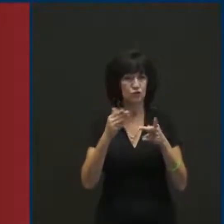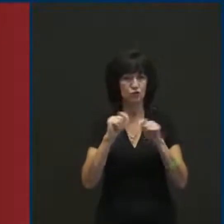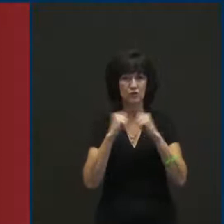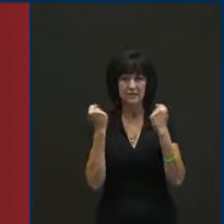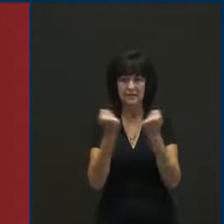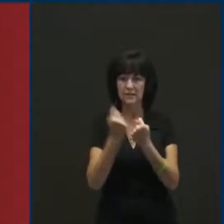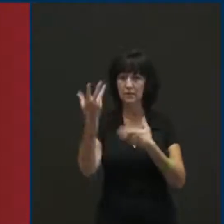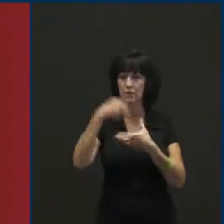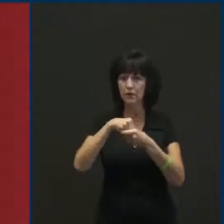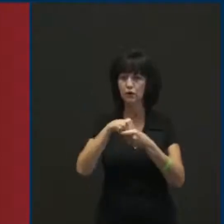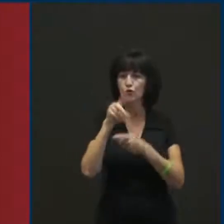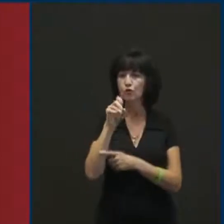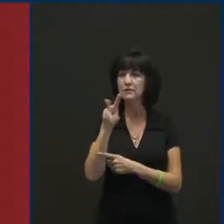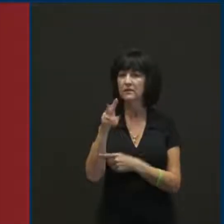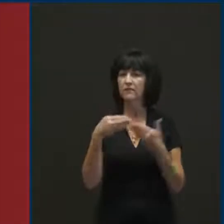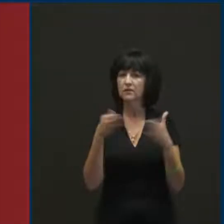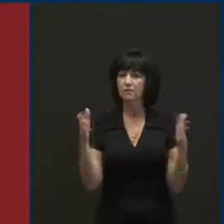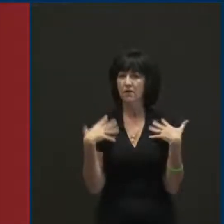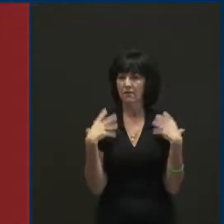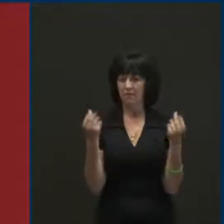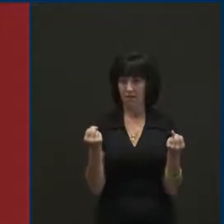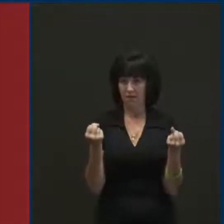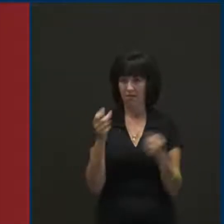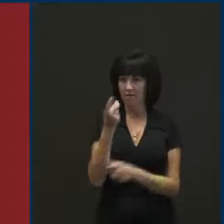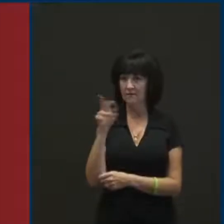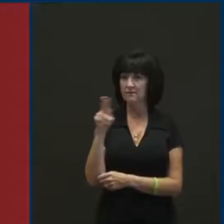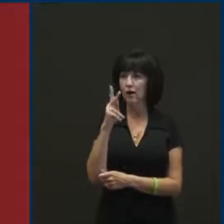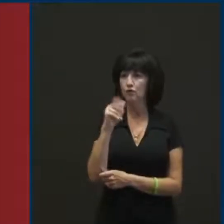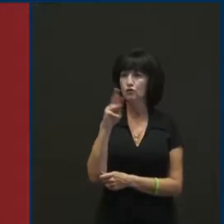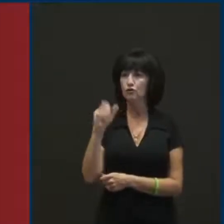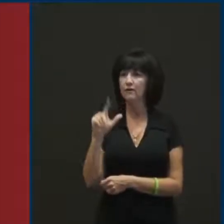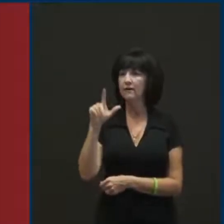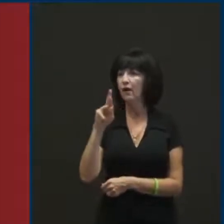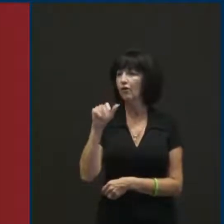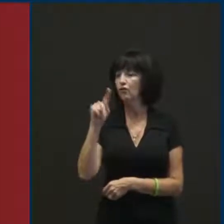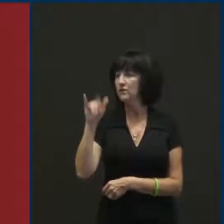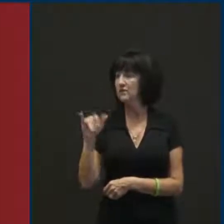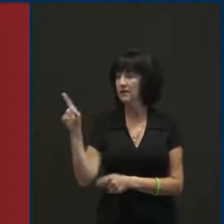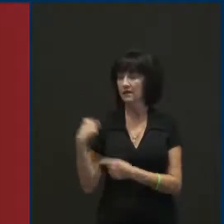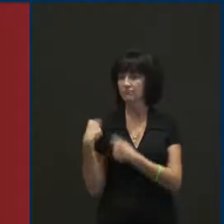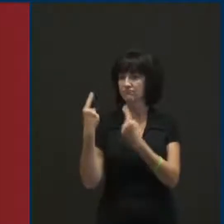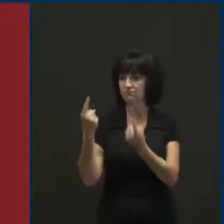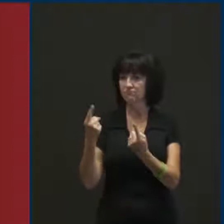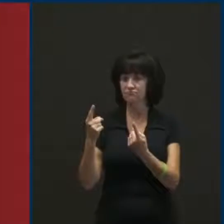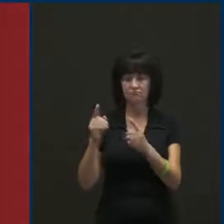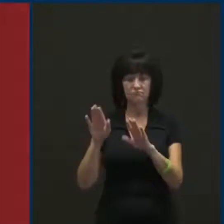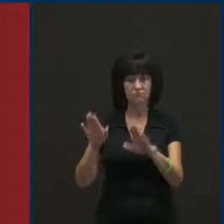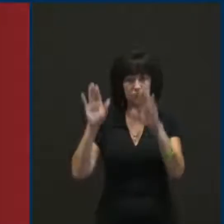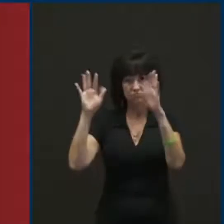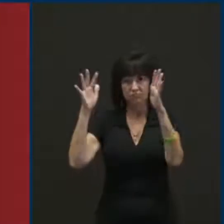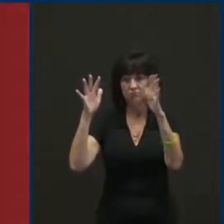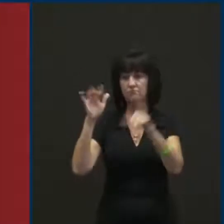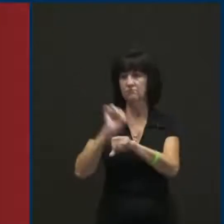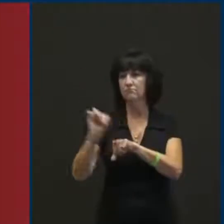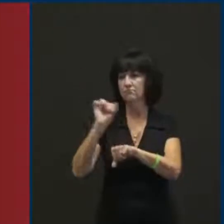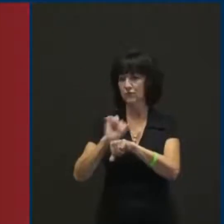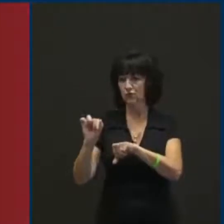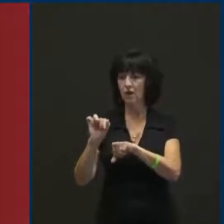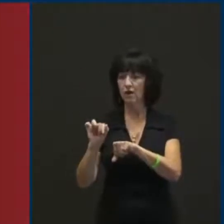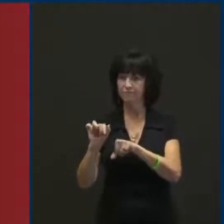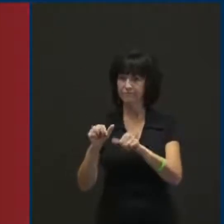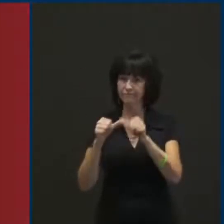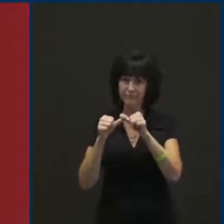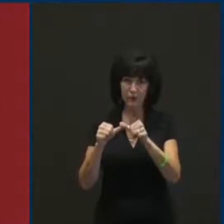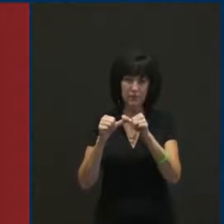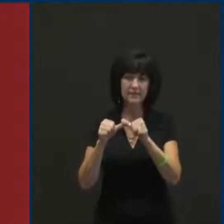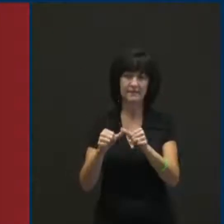of Division of Public Health, Dr. Carol Ratte, who's been doing an outstanding job with her team at Public Health as we continue to meet the